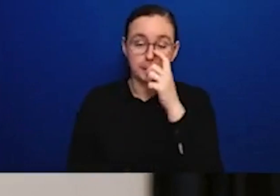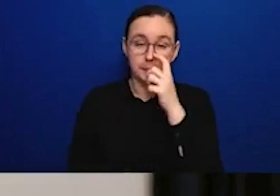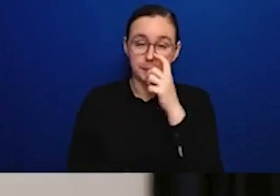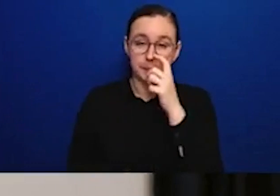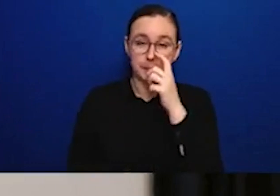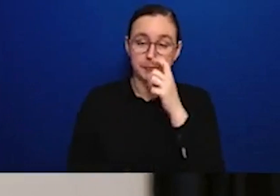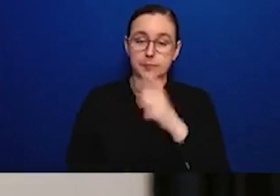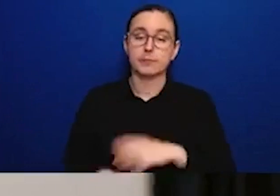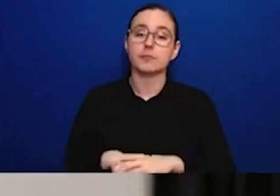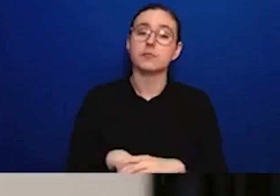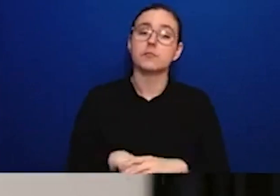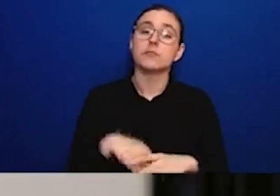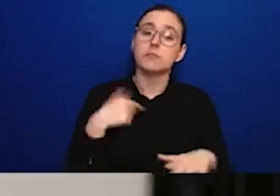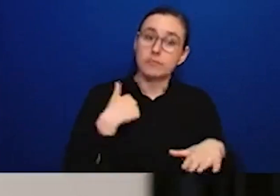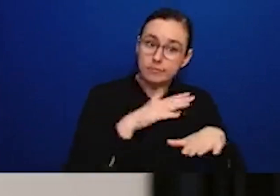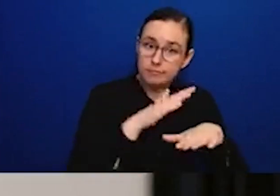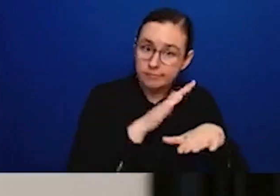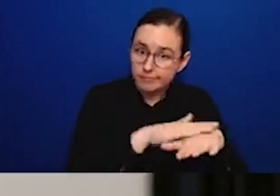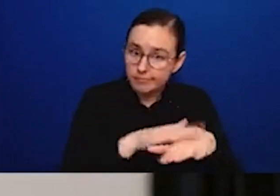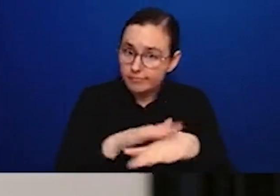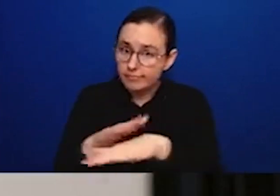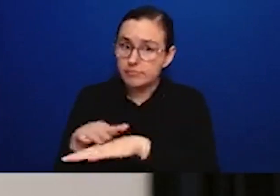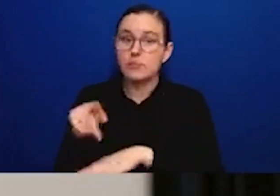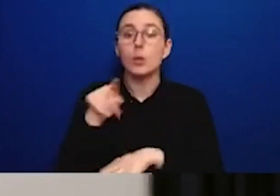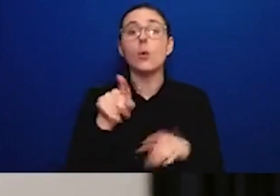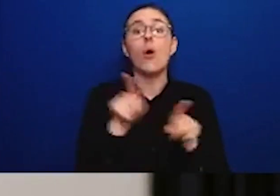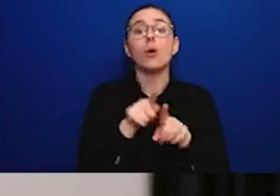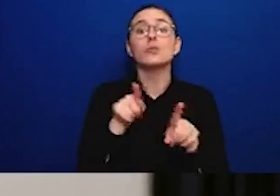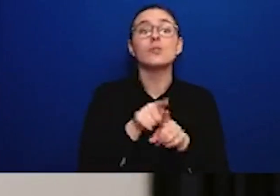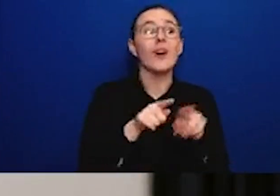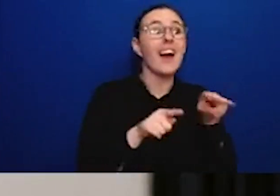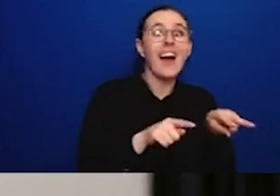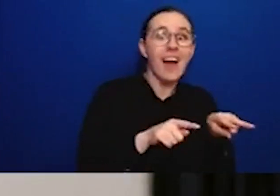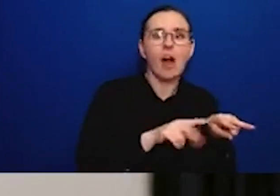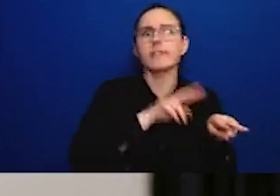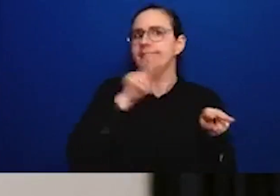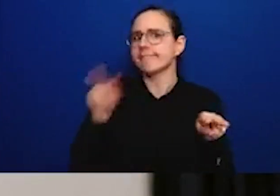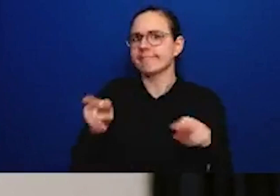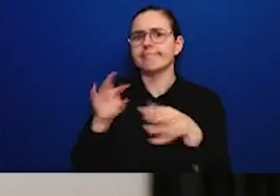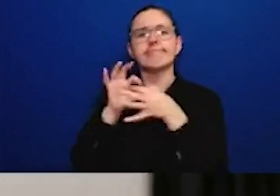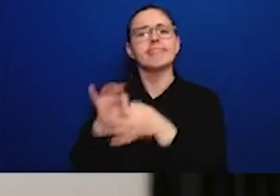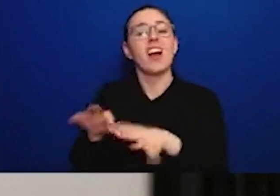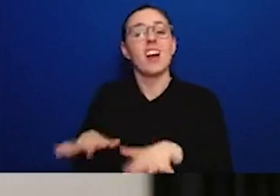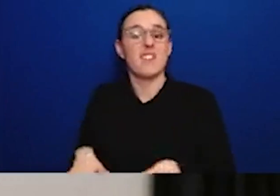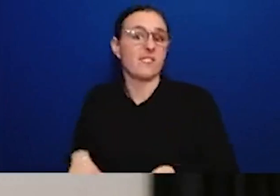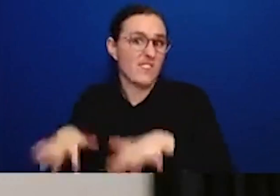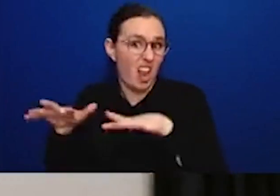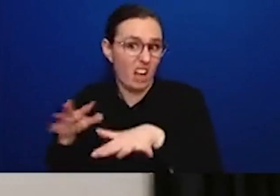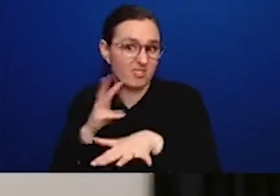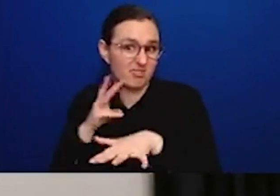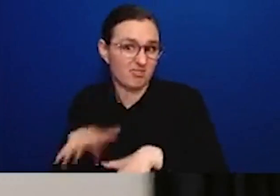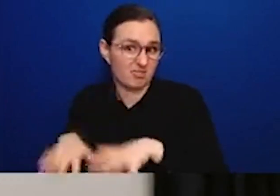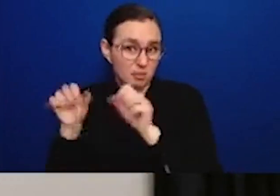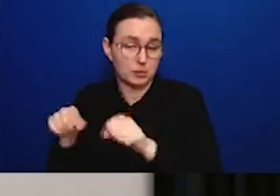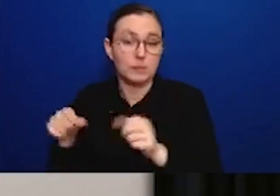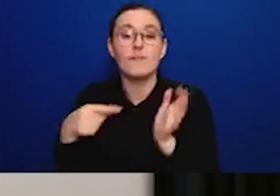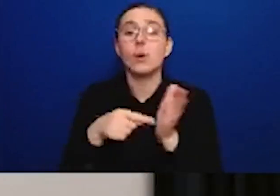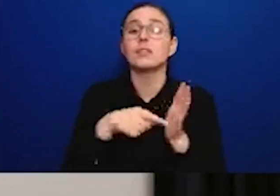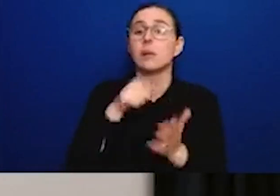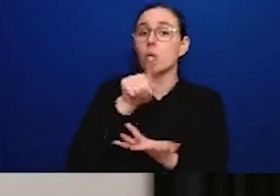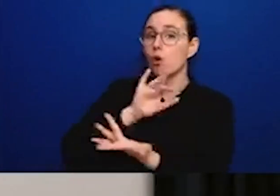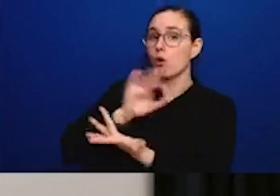representatives can help determine if residential flood insurance or sewer backup coverage is available for your property. Create grab